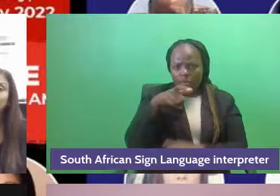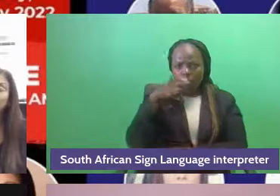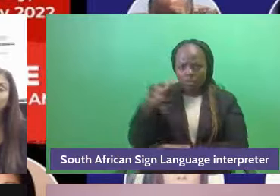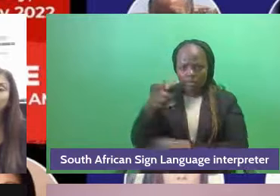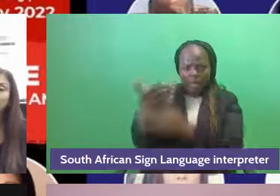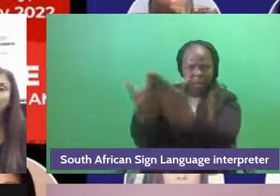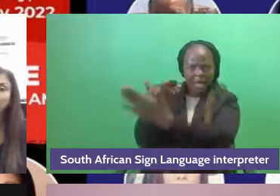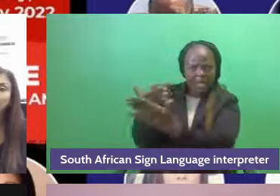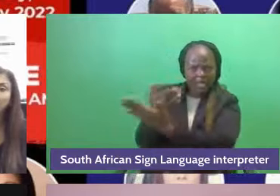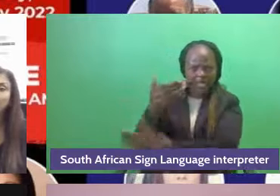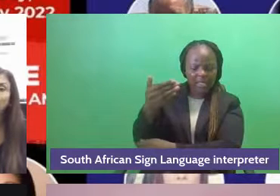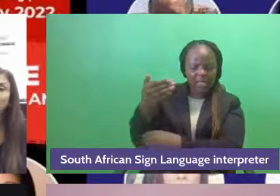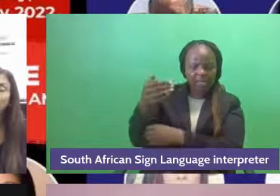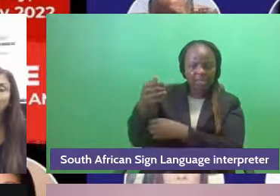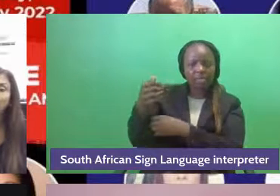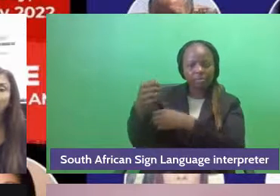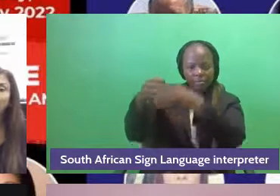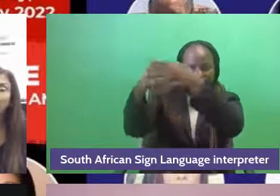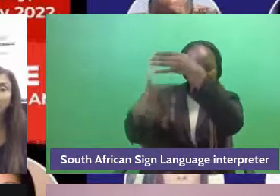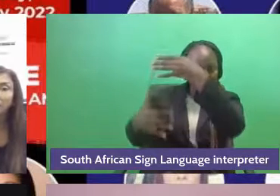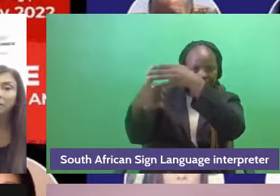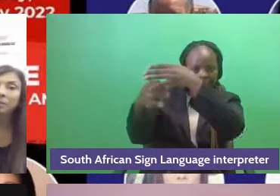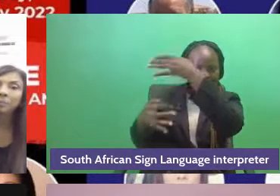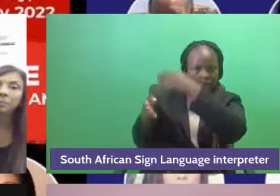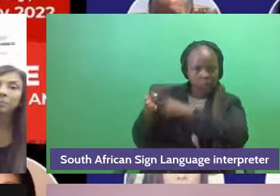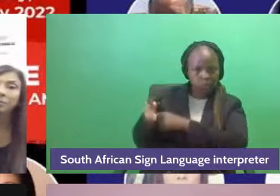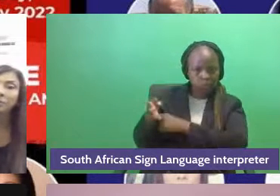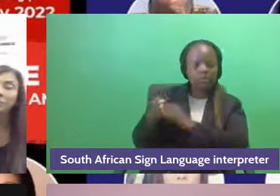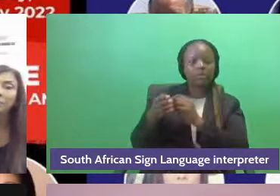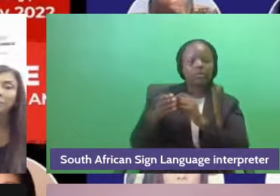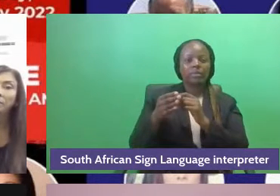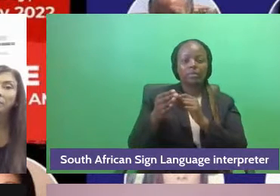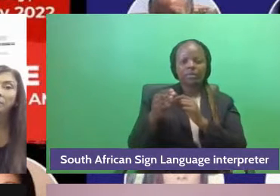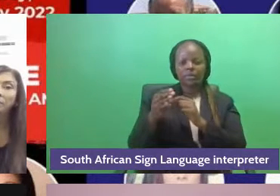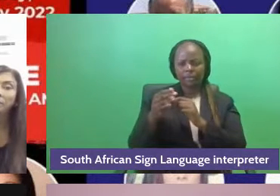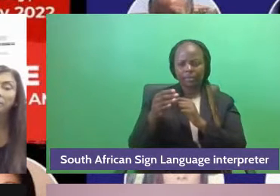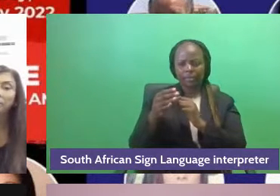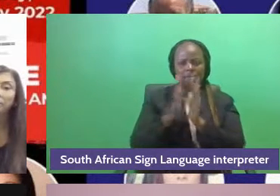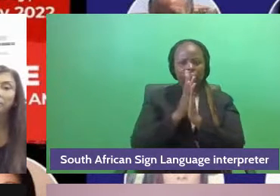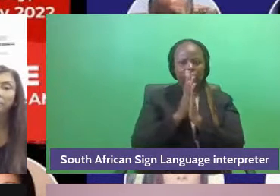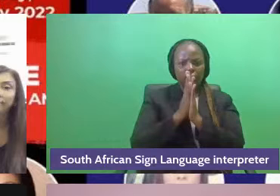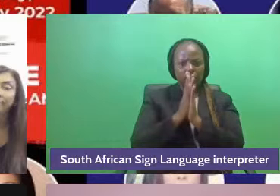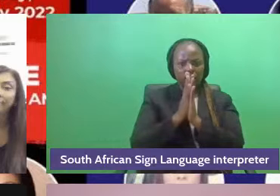but while I look at that, can we please